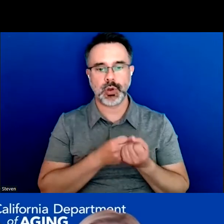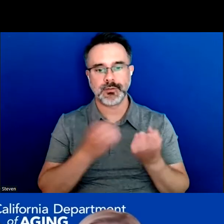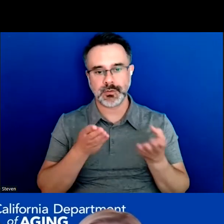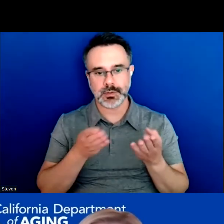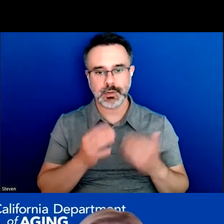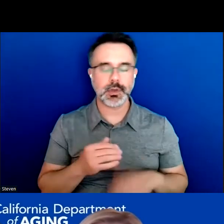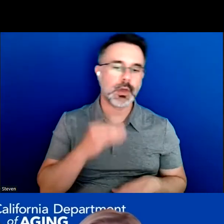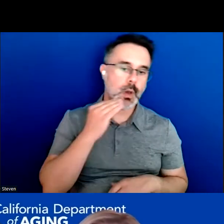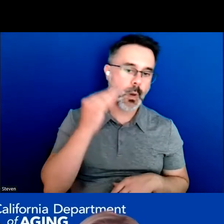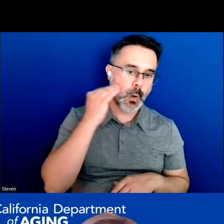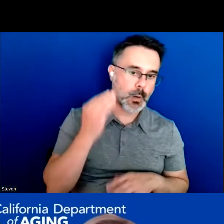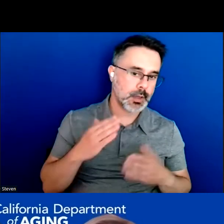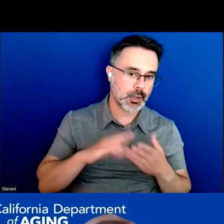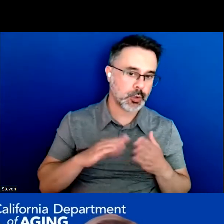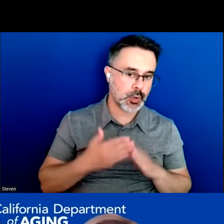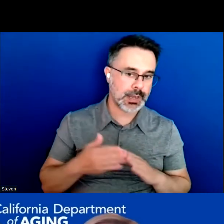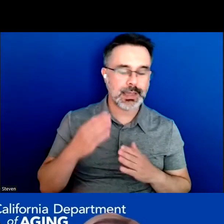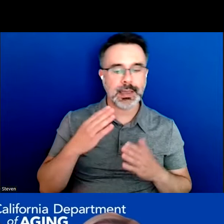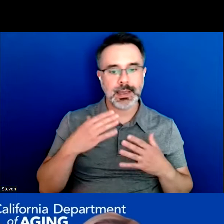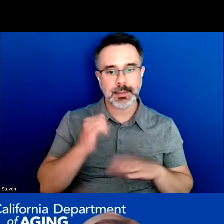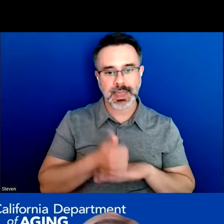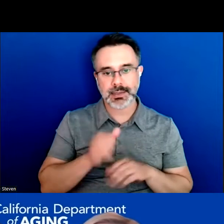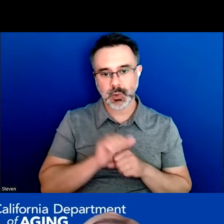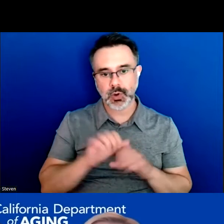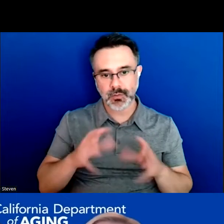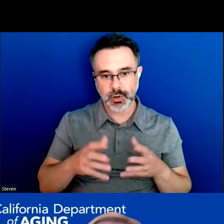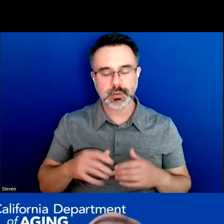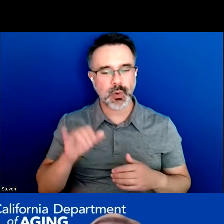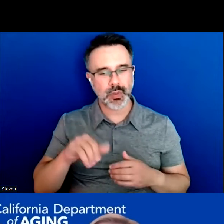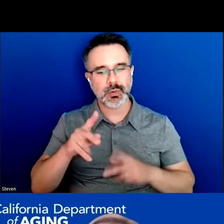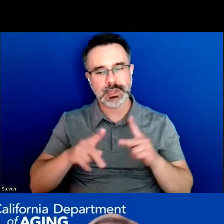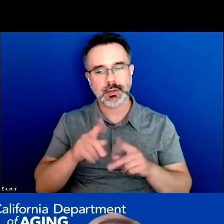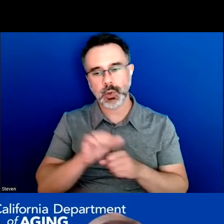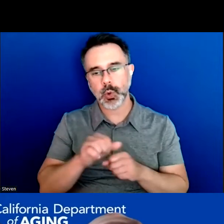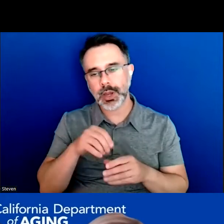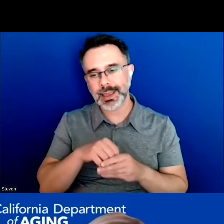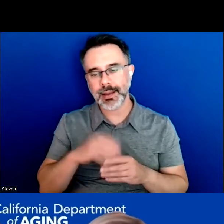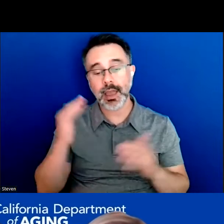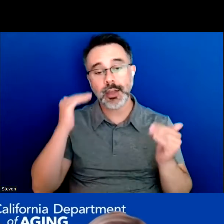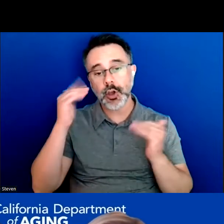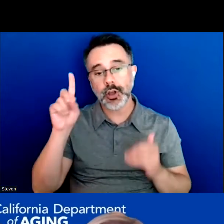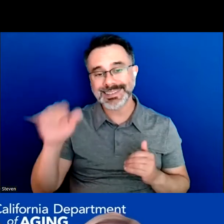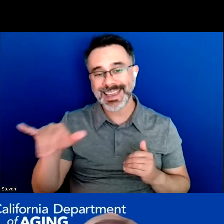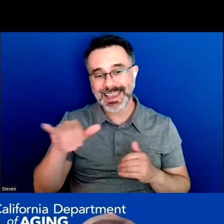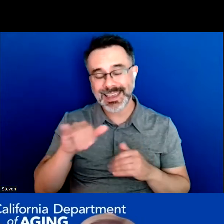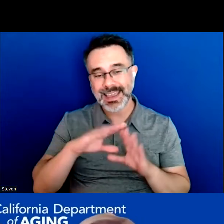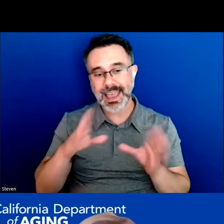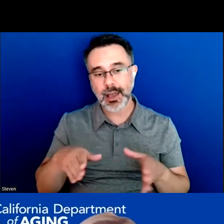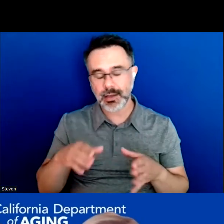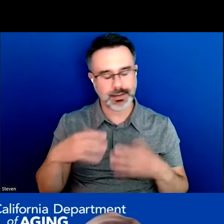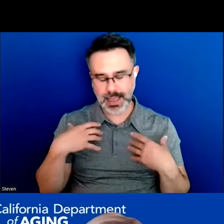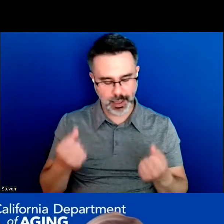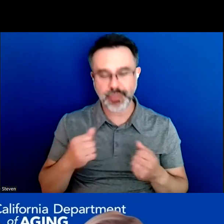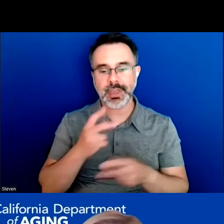community-based services workforce. So this would be individuals who work in adult day healthcare, PACE,